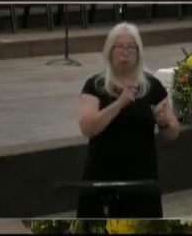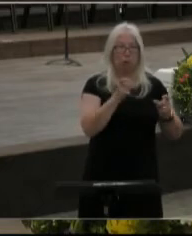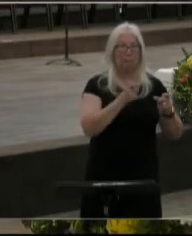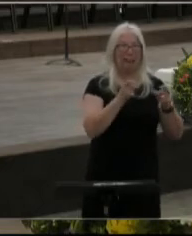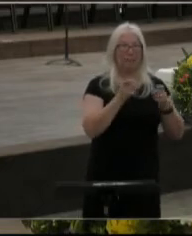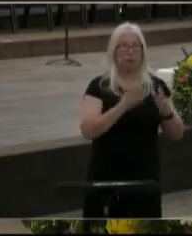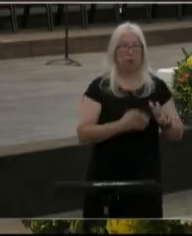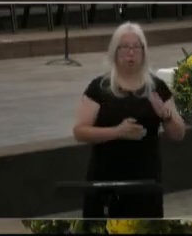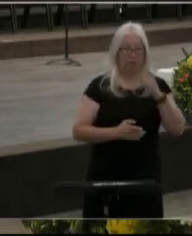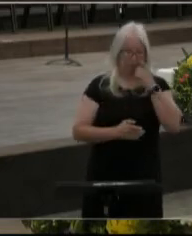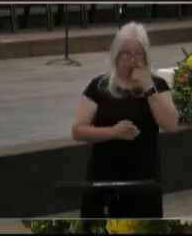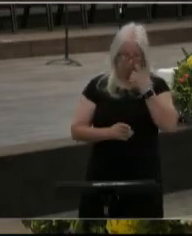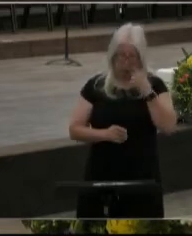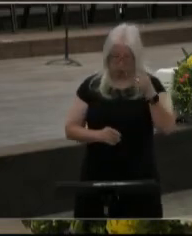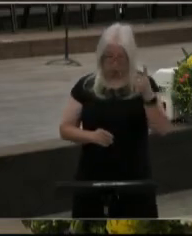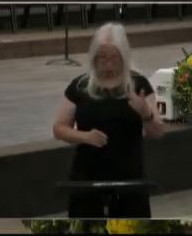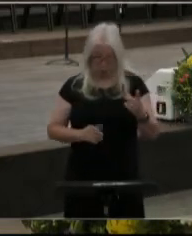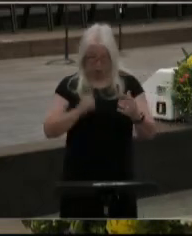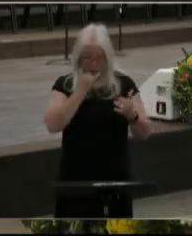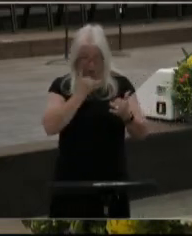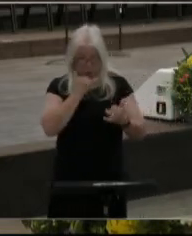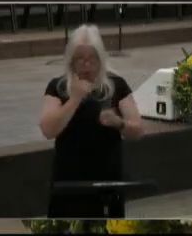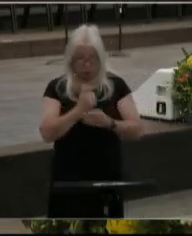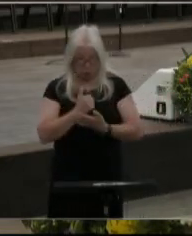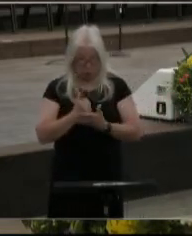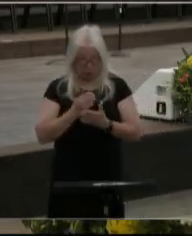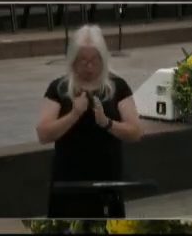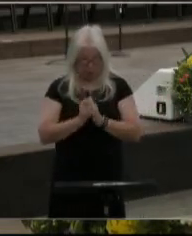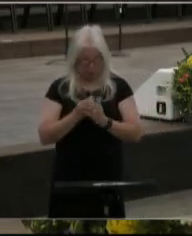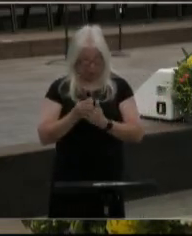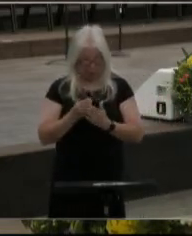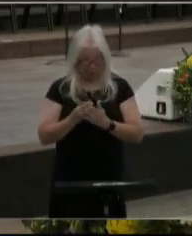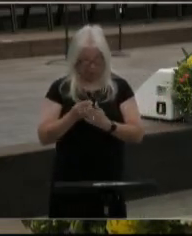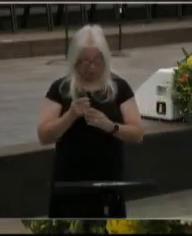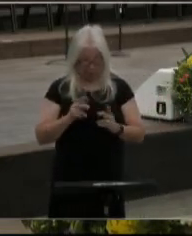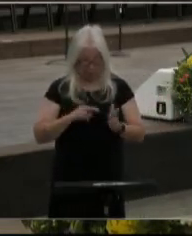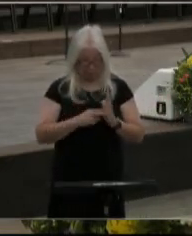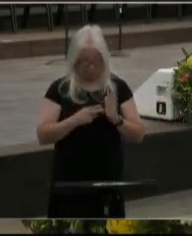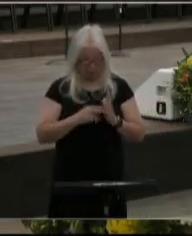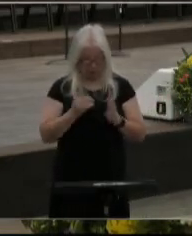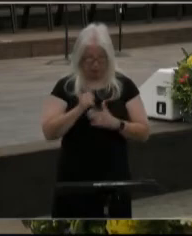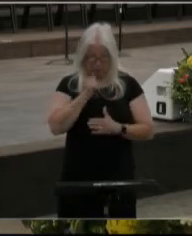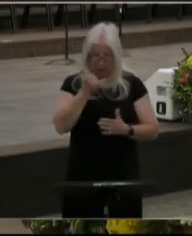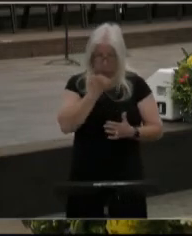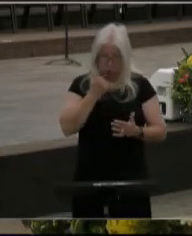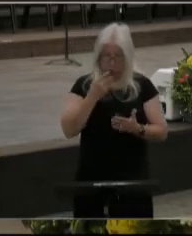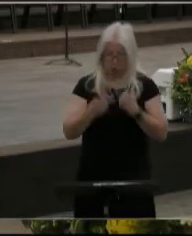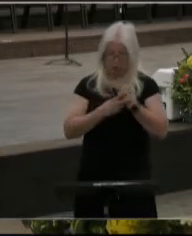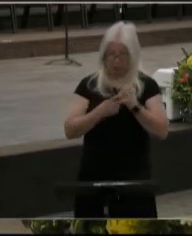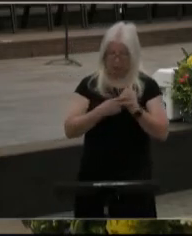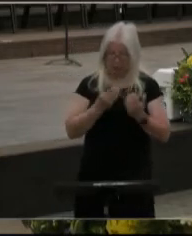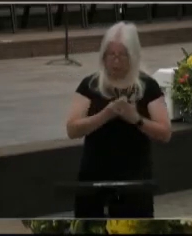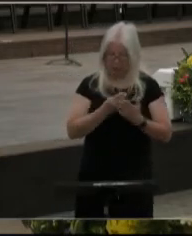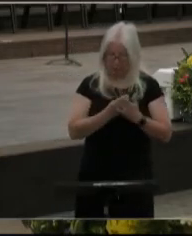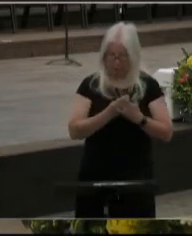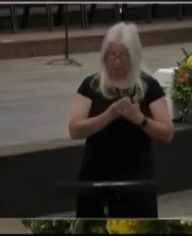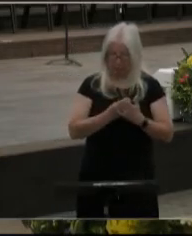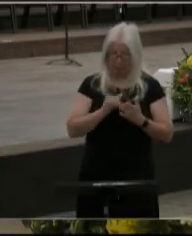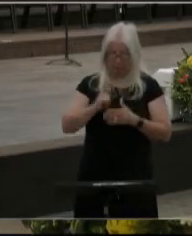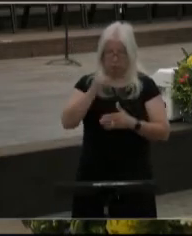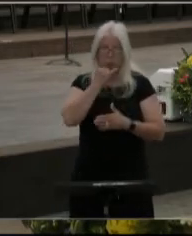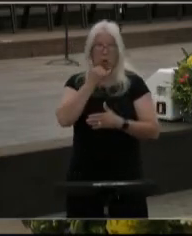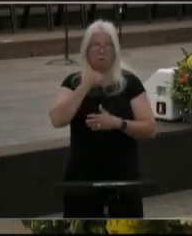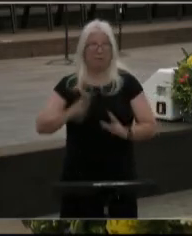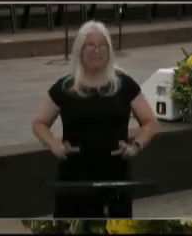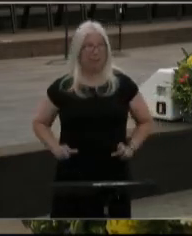church. And so number one, it's not wrong to earn money. It's wrong to worship it. Keywords, purpose. Number two, it's not wrong to save money. It's just wrong to